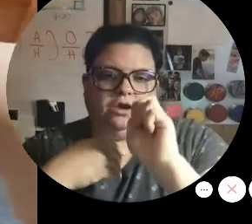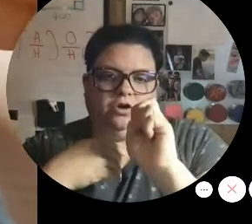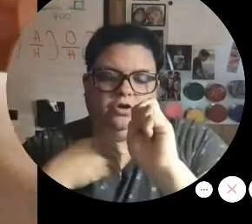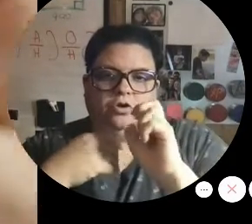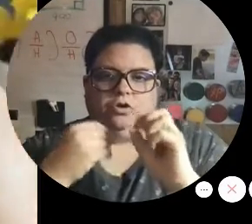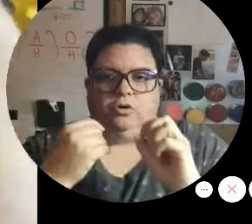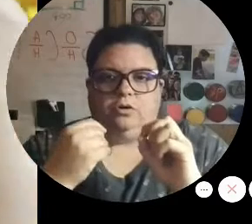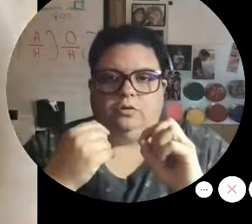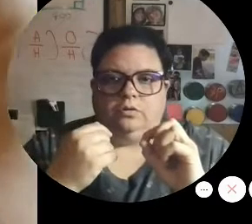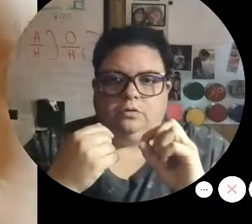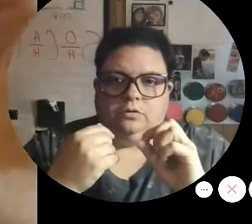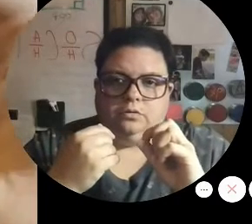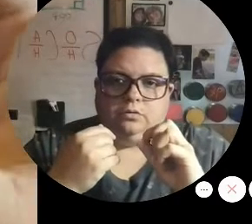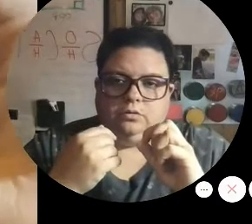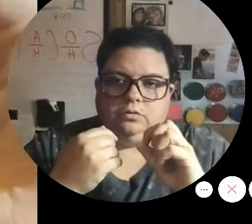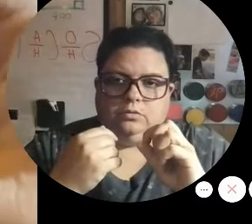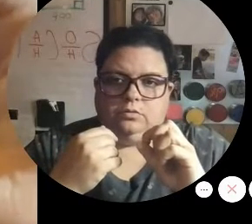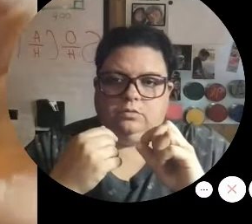So if we had